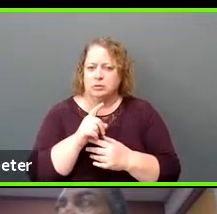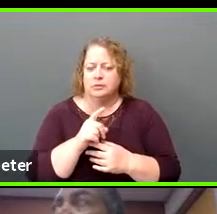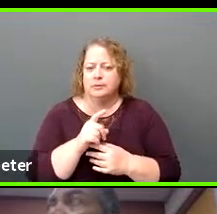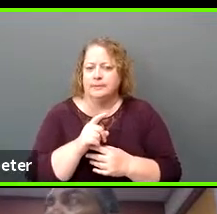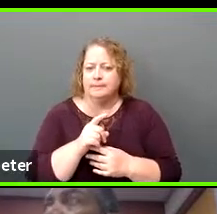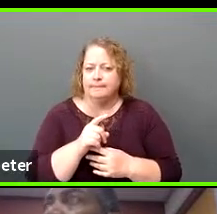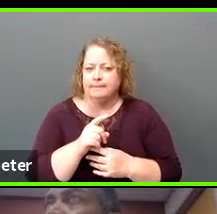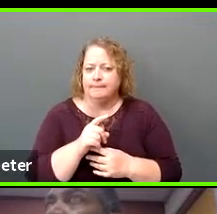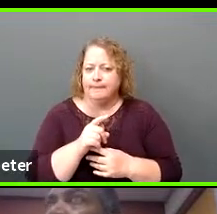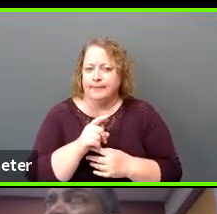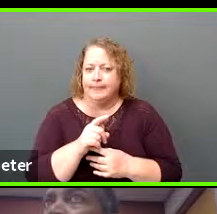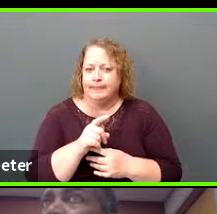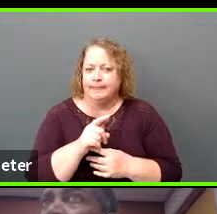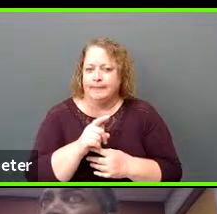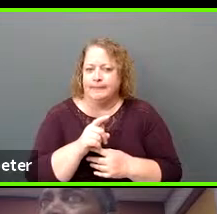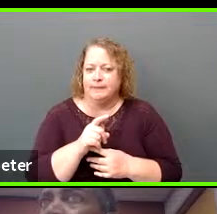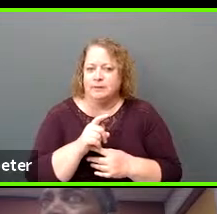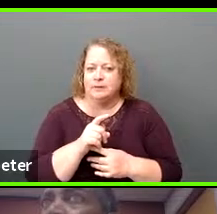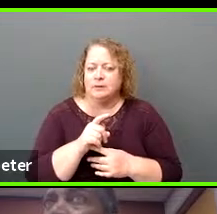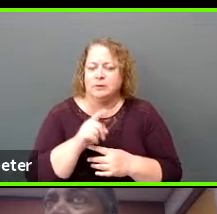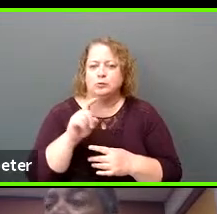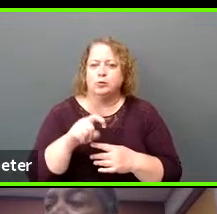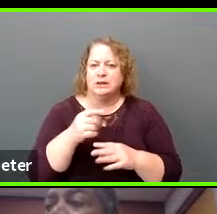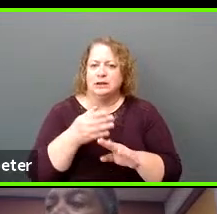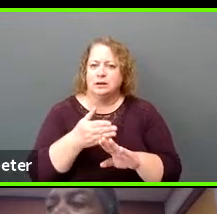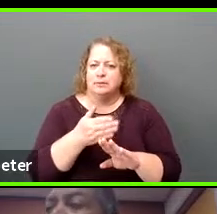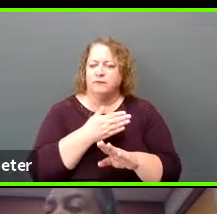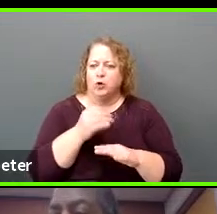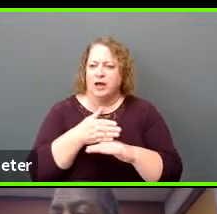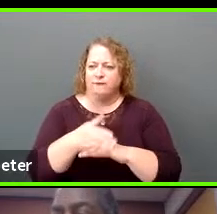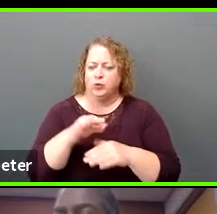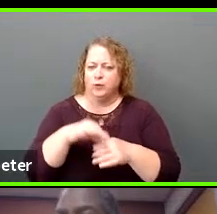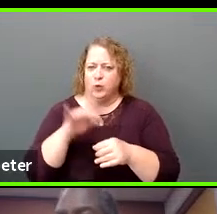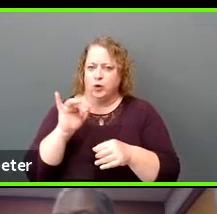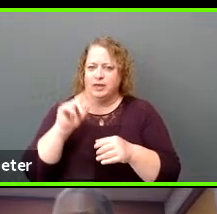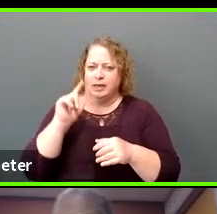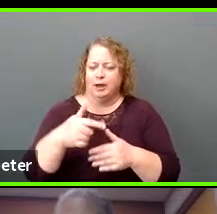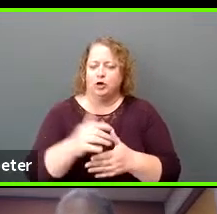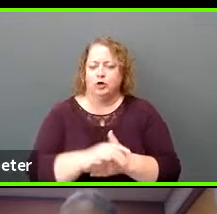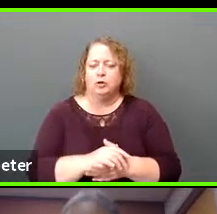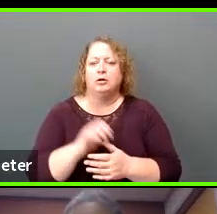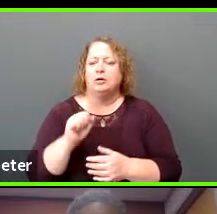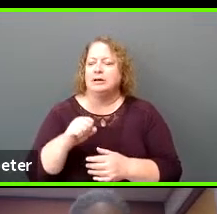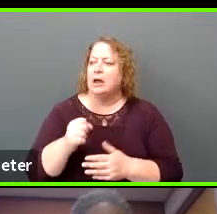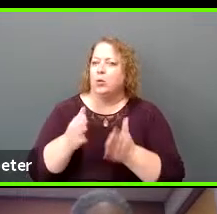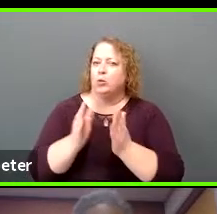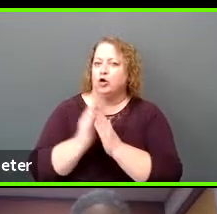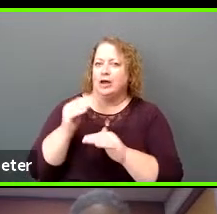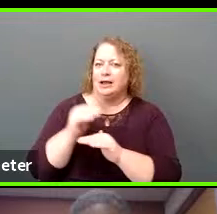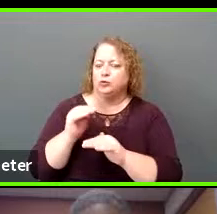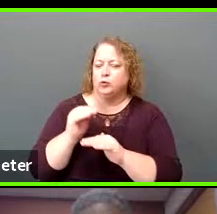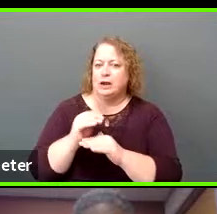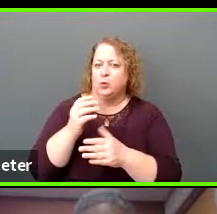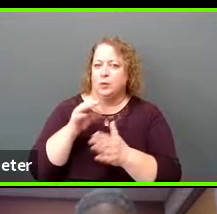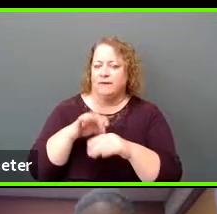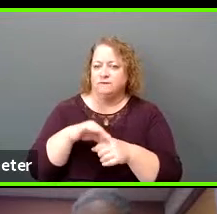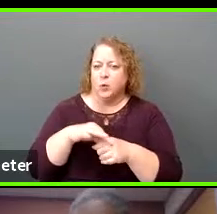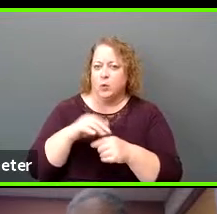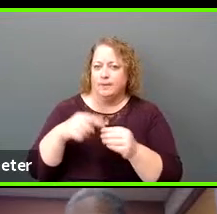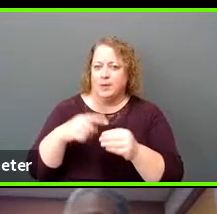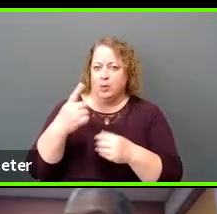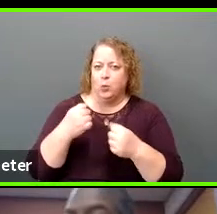about it or after. I think we're voting on this. Correct. So what we're going to ask this evening is that we vote